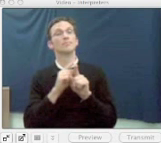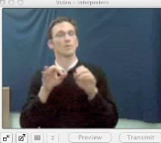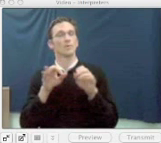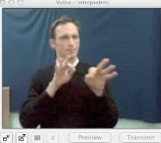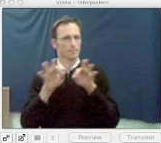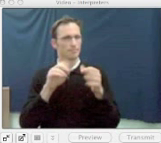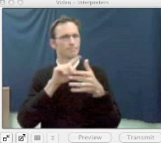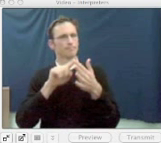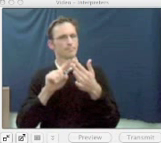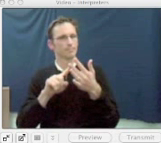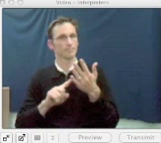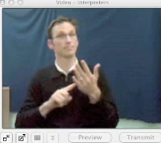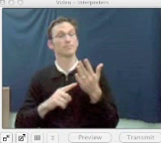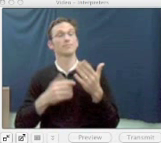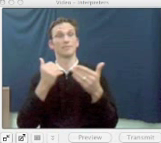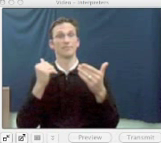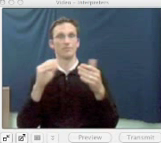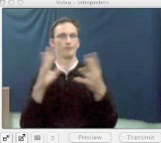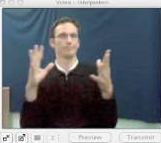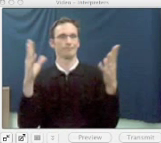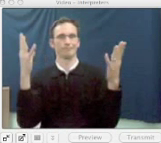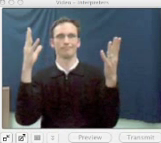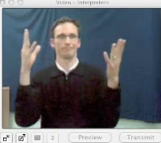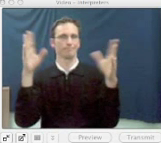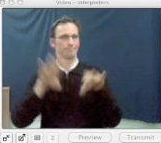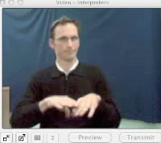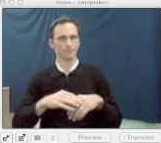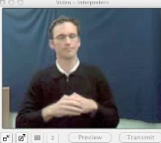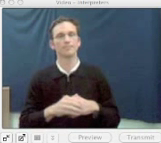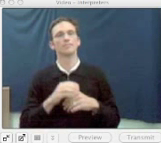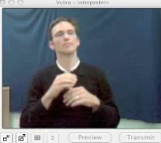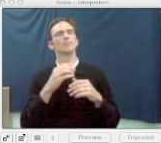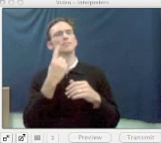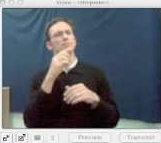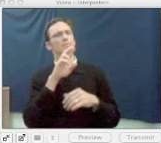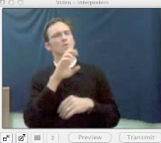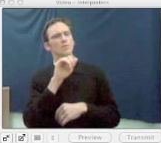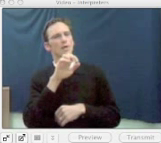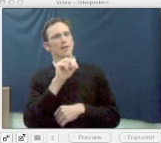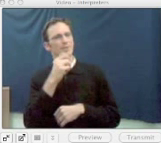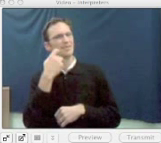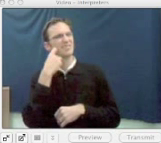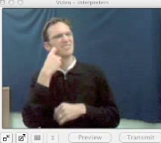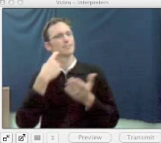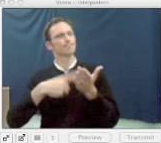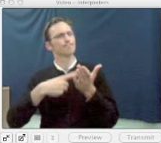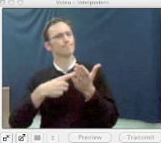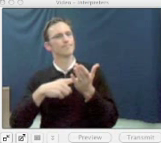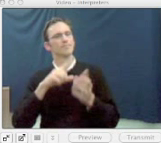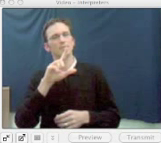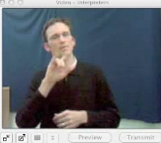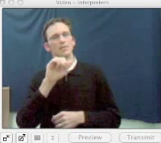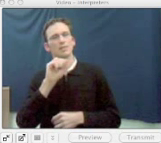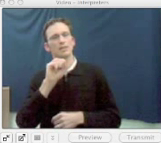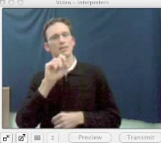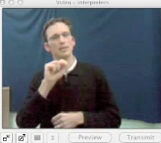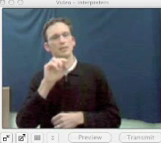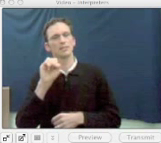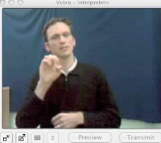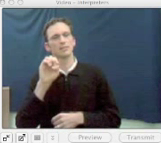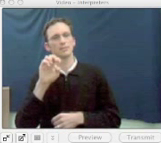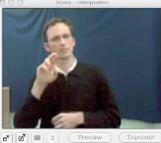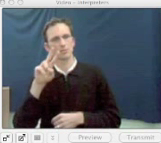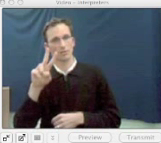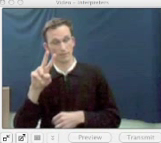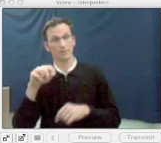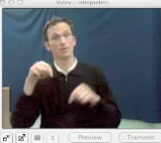go. One thing is, and that Robyn has been mentioning, is the listserv. The goal behind the Marie